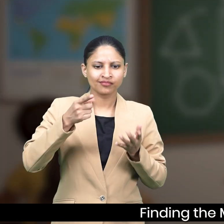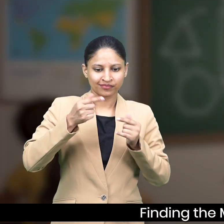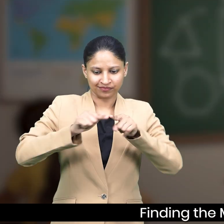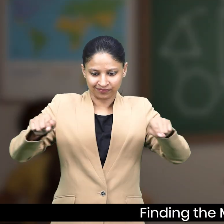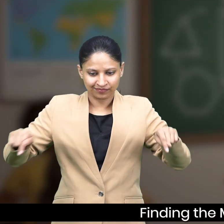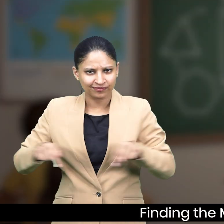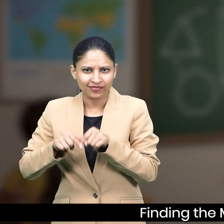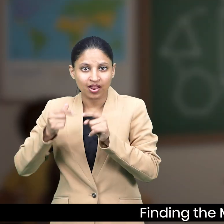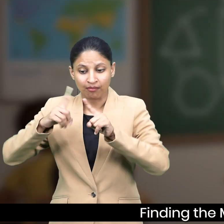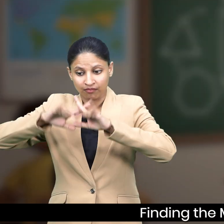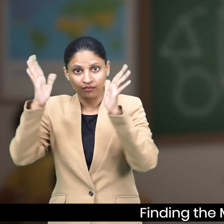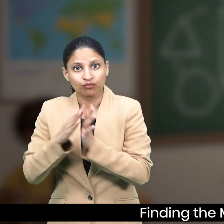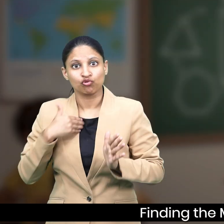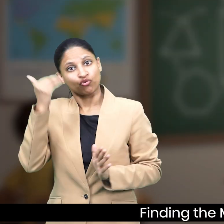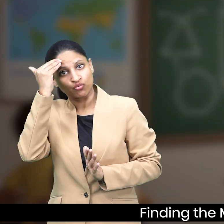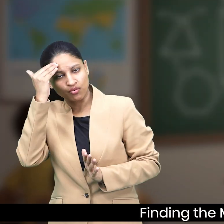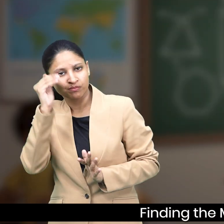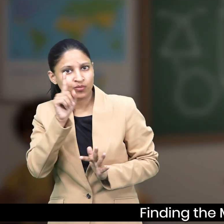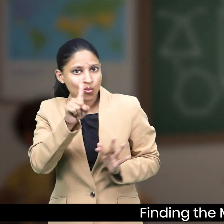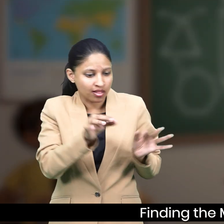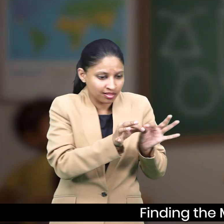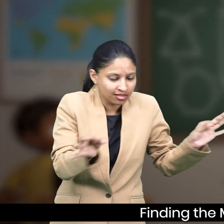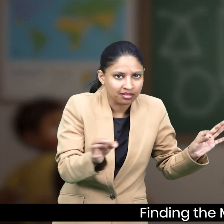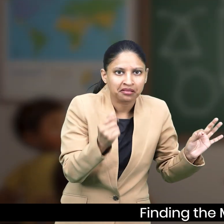Finding the missing side using perimeter.